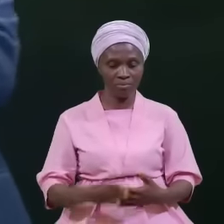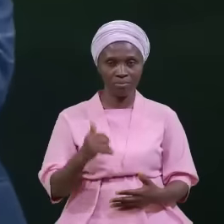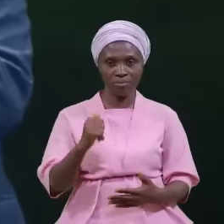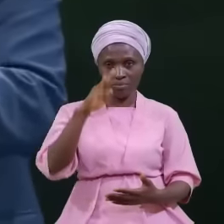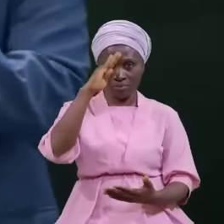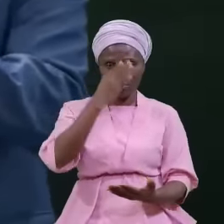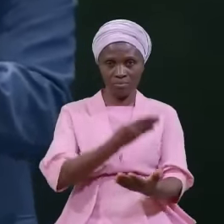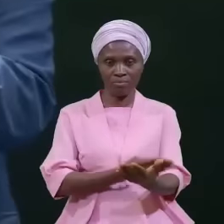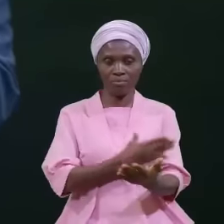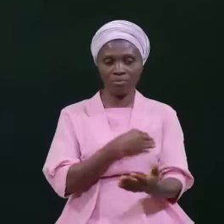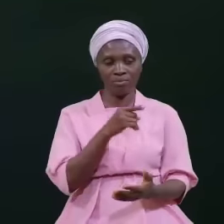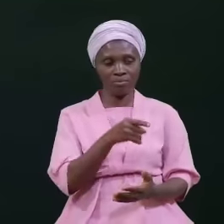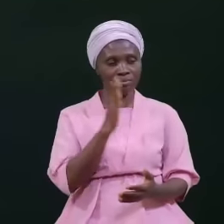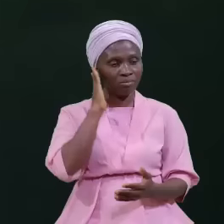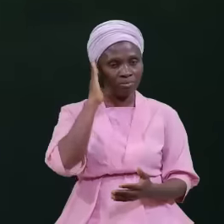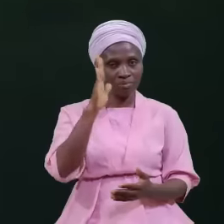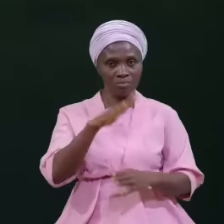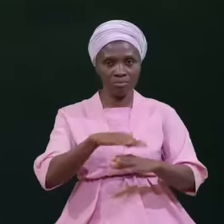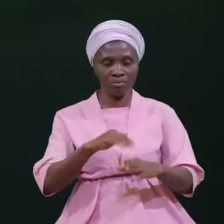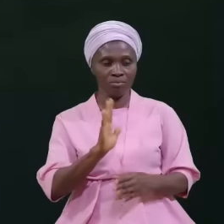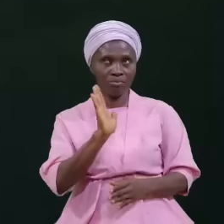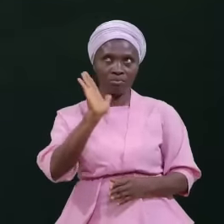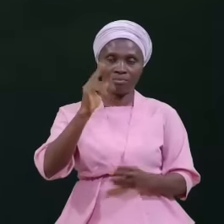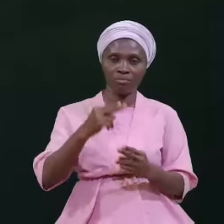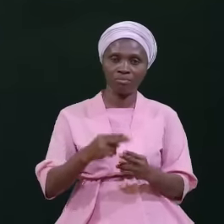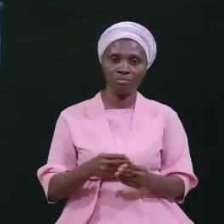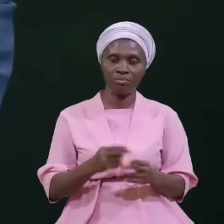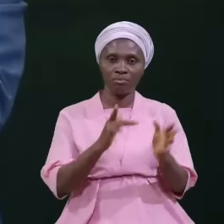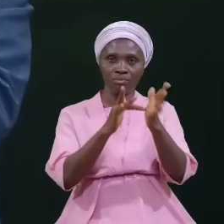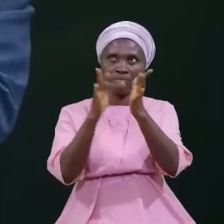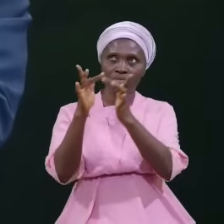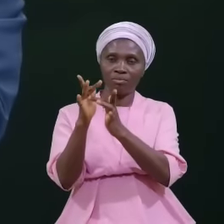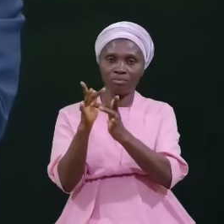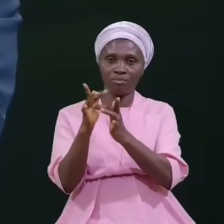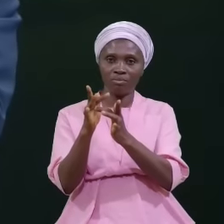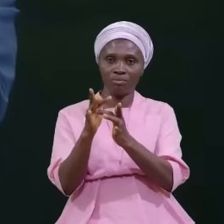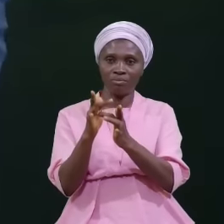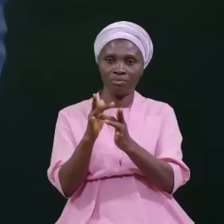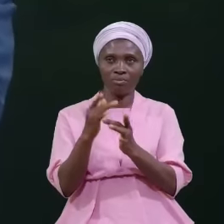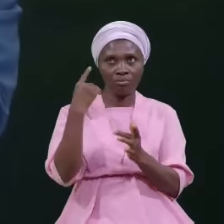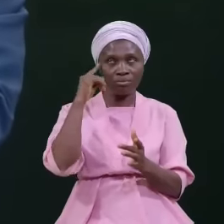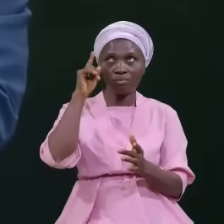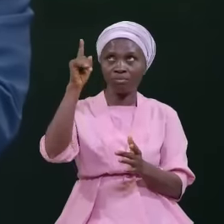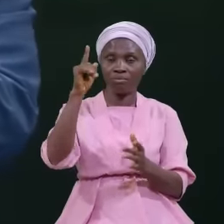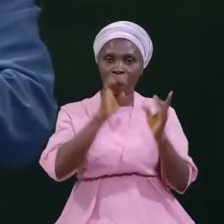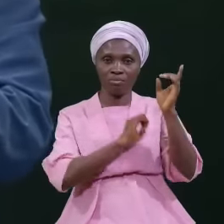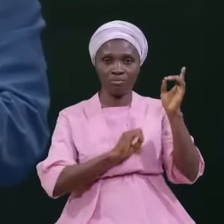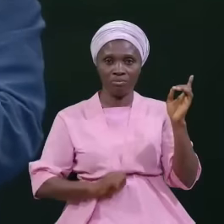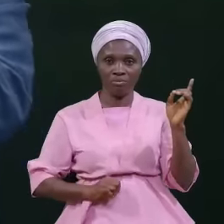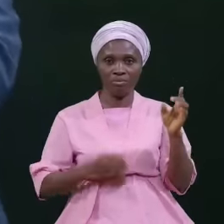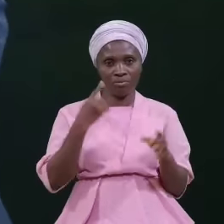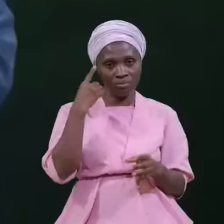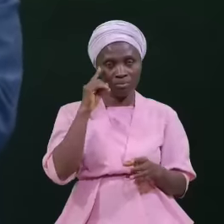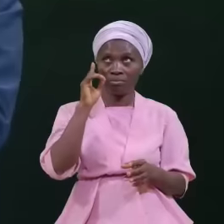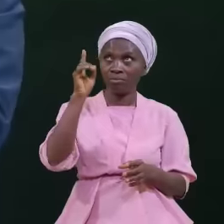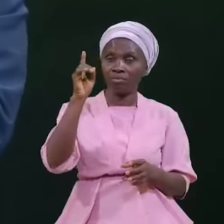thou shalt call his name Jesus, for he, Emmanuel, for he, Jesus,